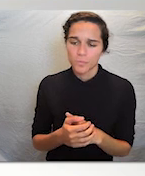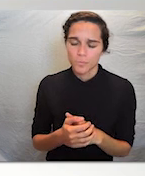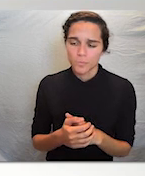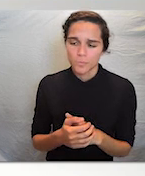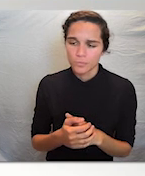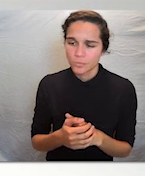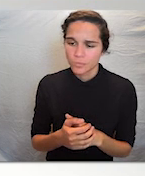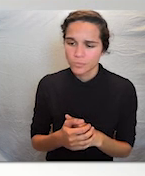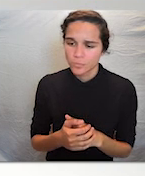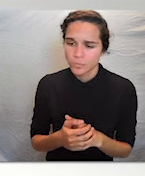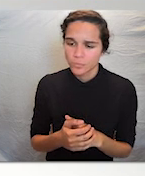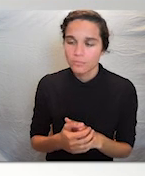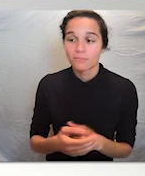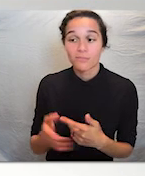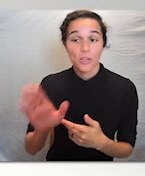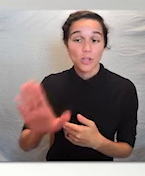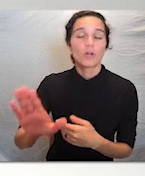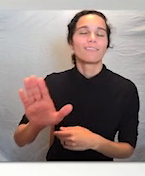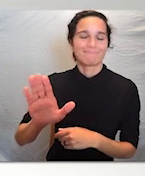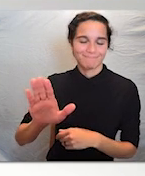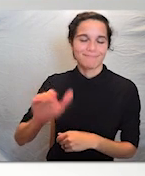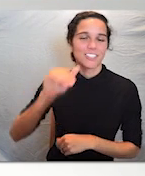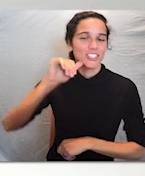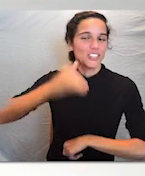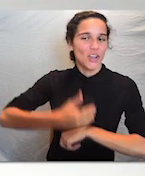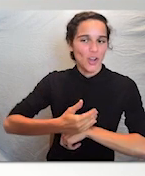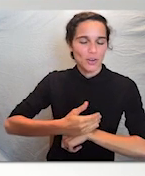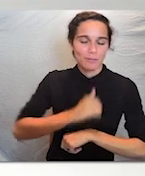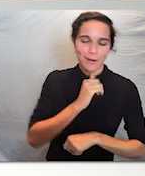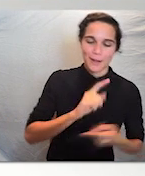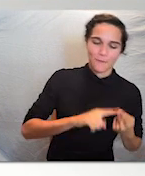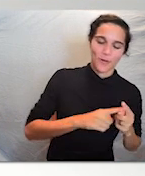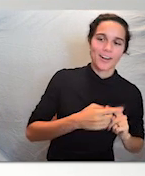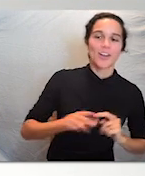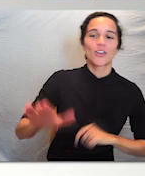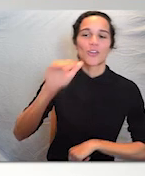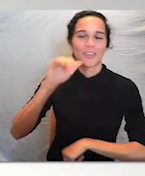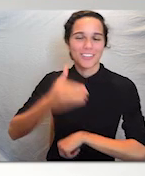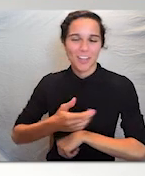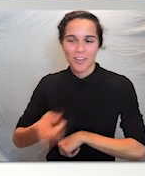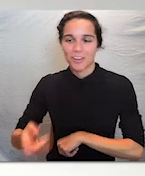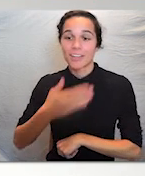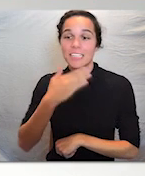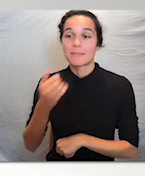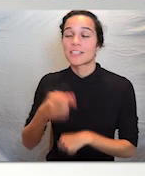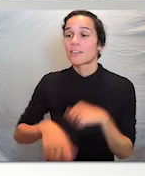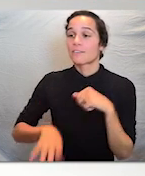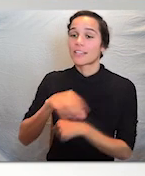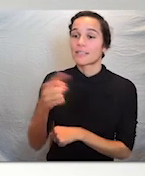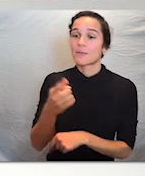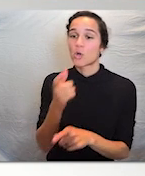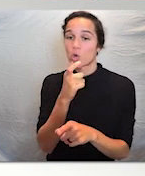for your daughter if she could find a mentor, someone that's in her field,